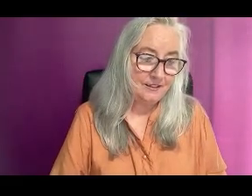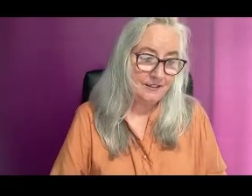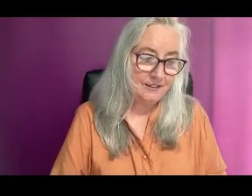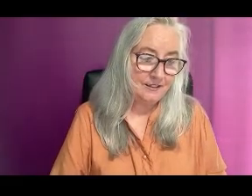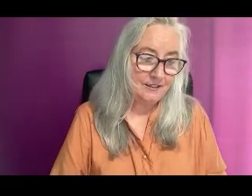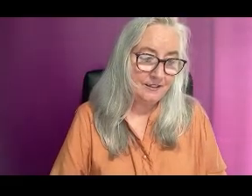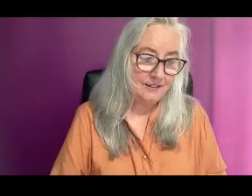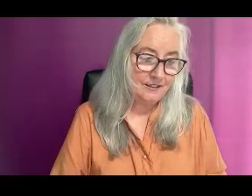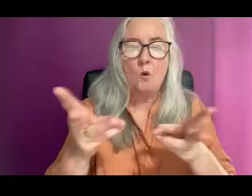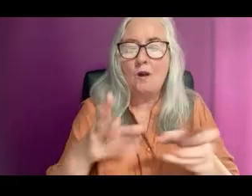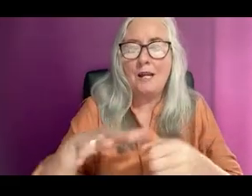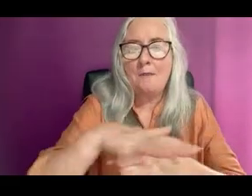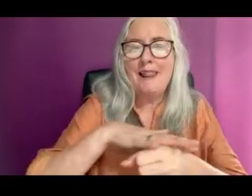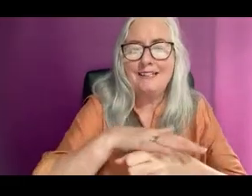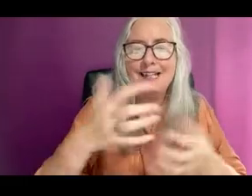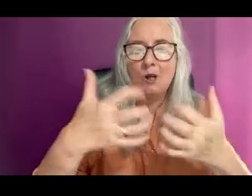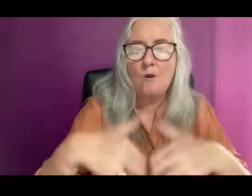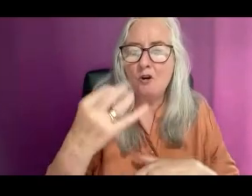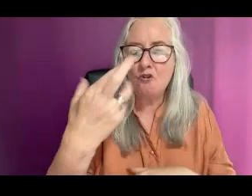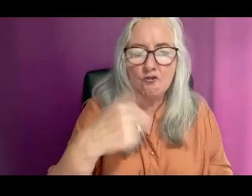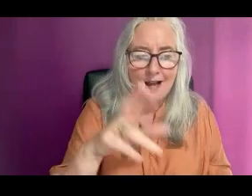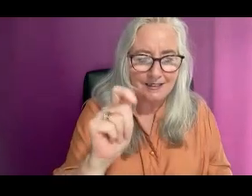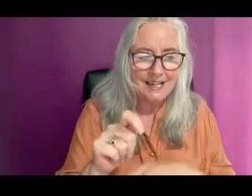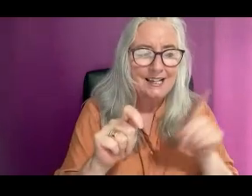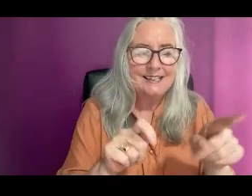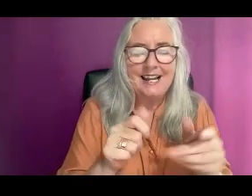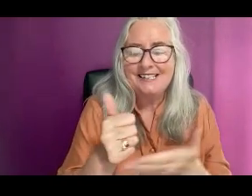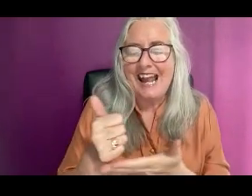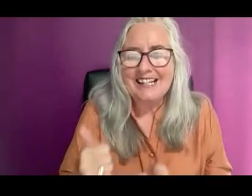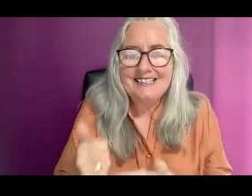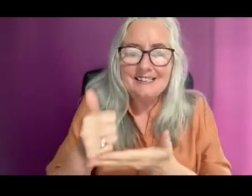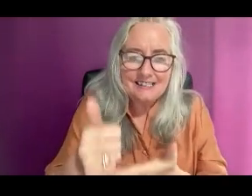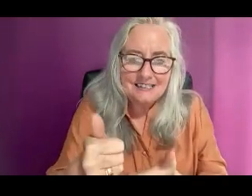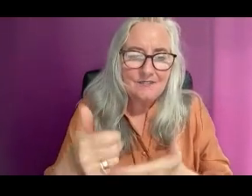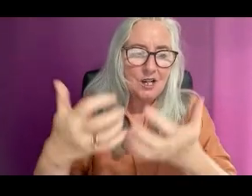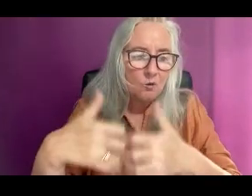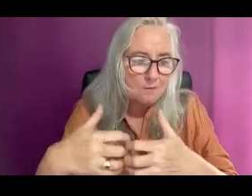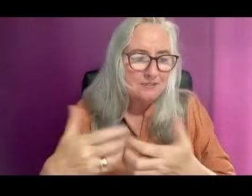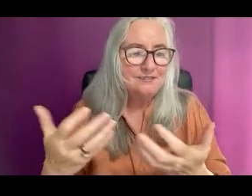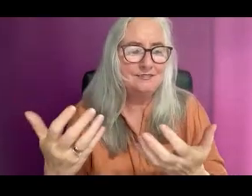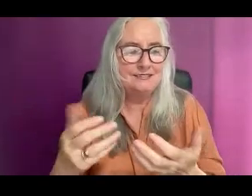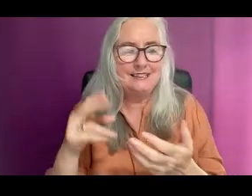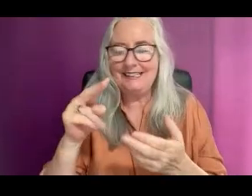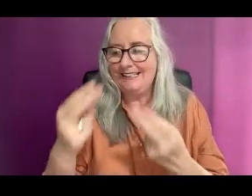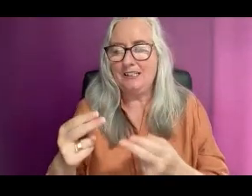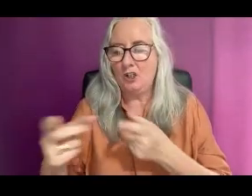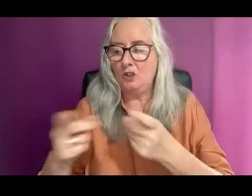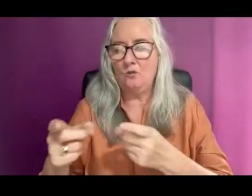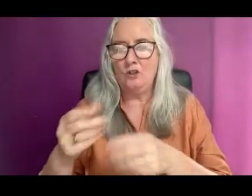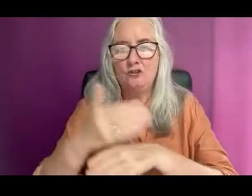workplace equipment grant, and this is for assisted equipment or technology needed to carry out a job